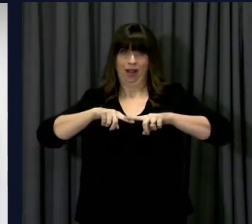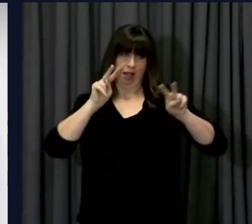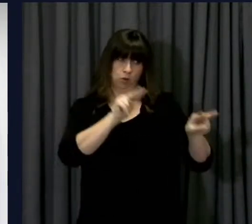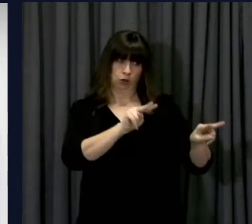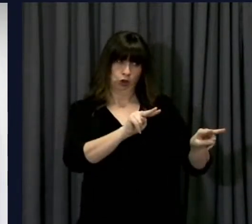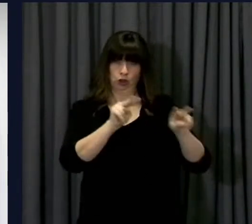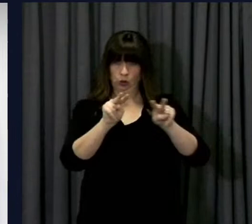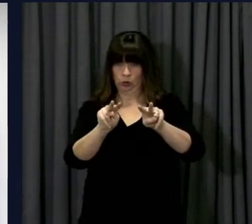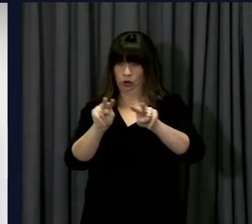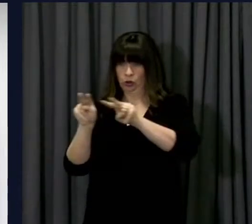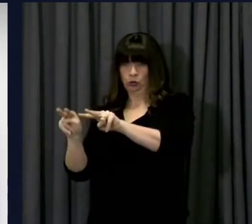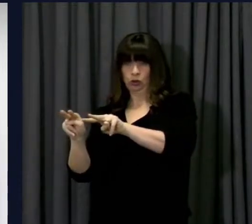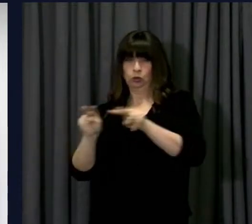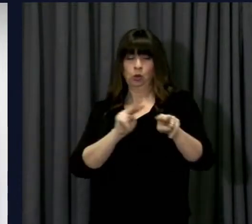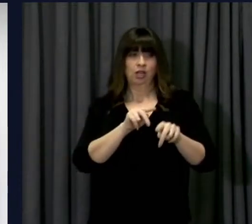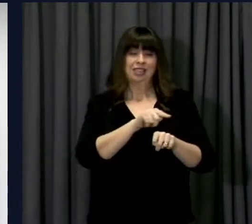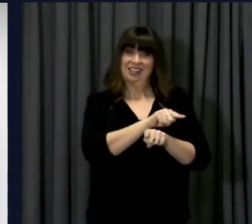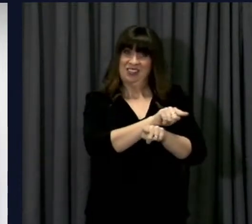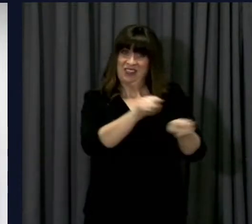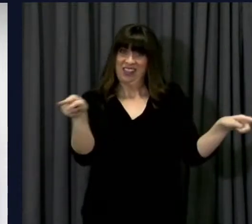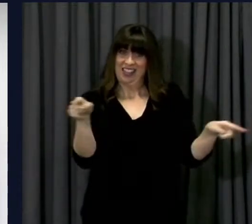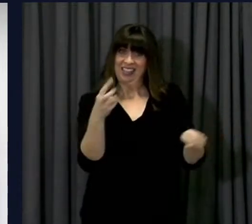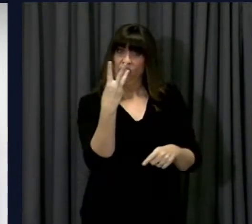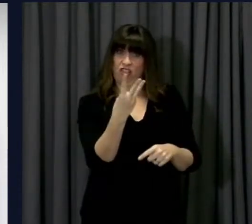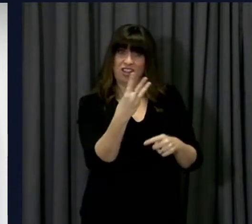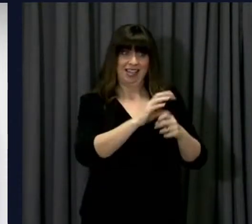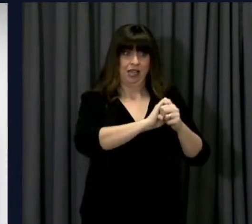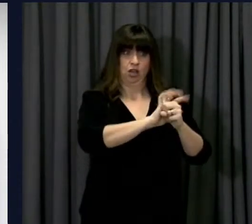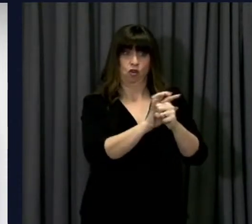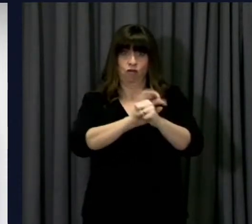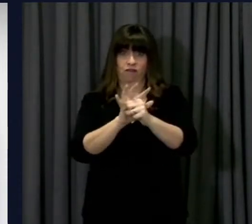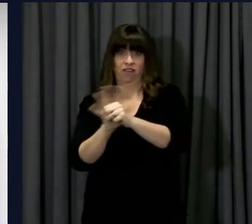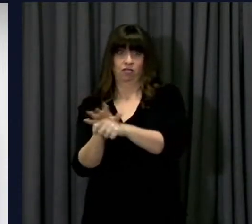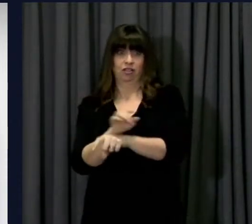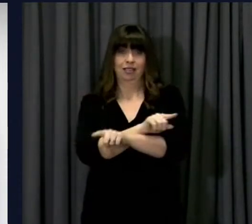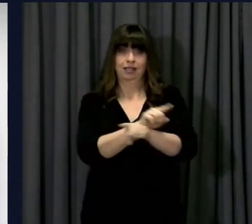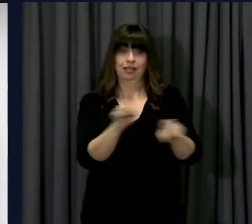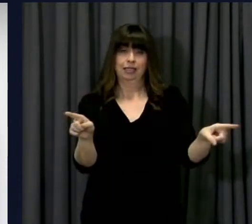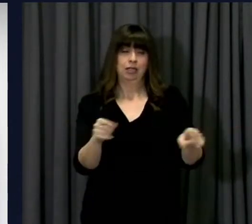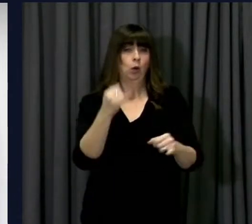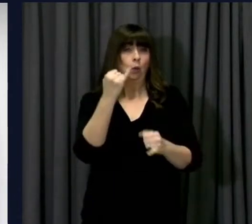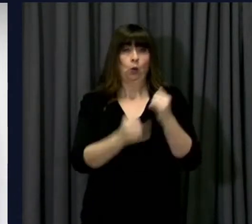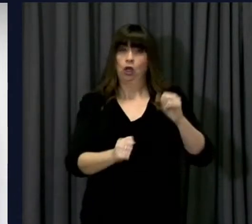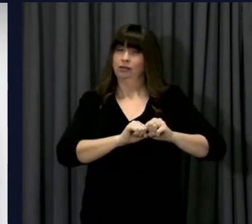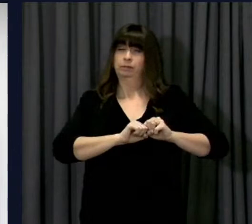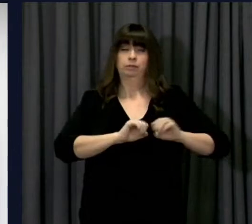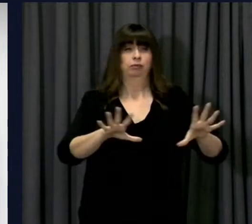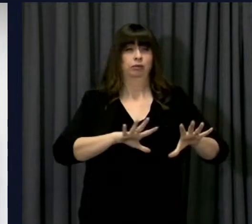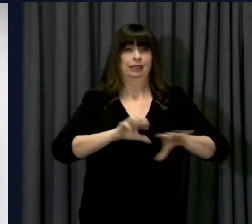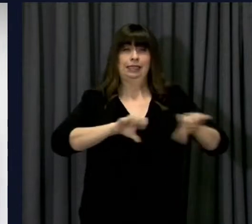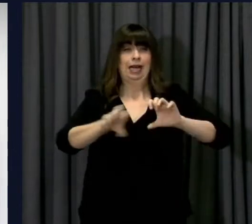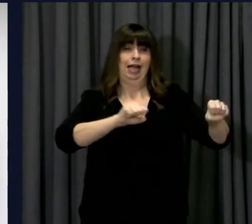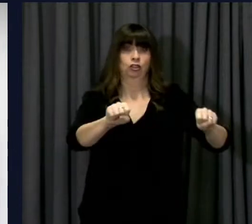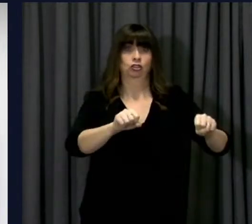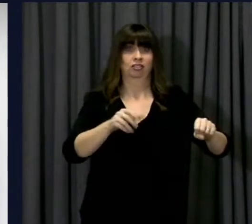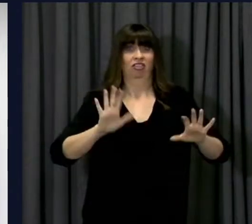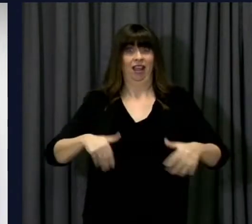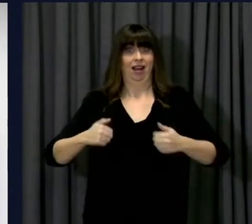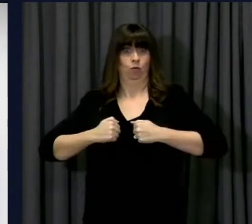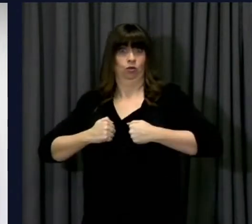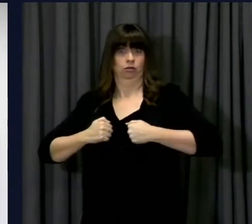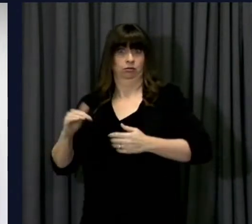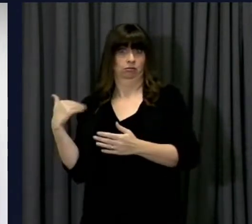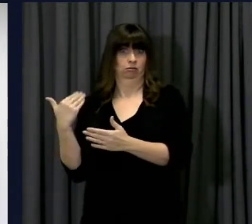they're even more contagious and fast-moving than the original strain of coronavirus, which we have been dealing with